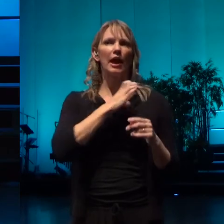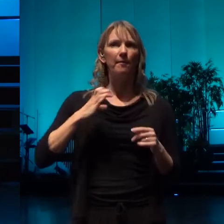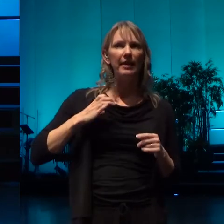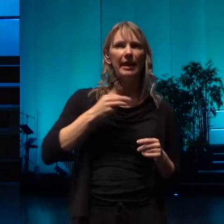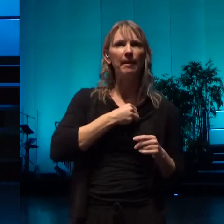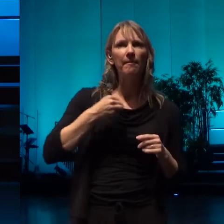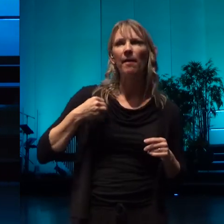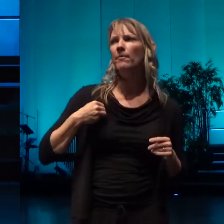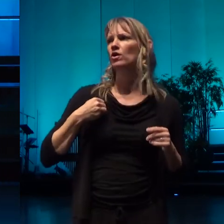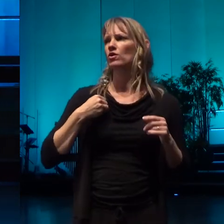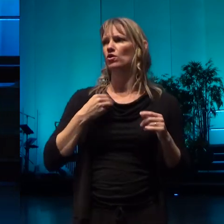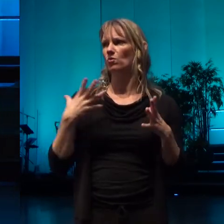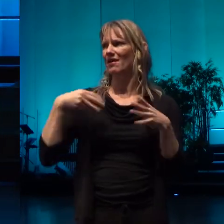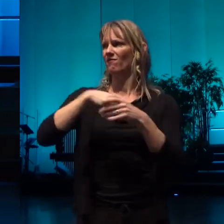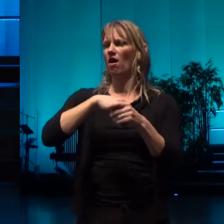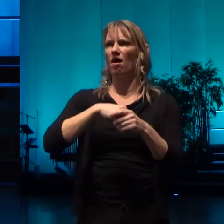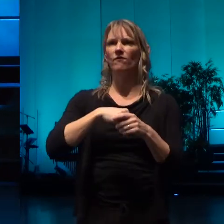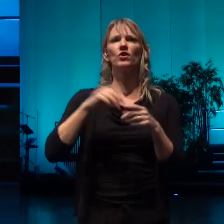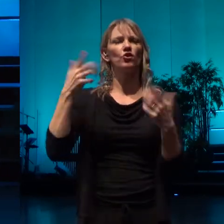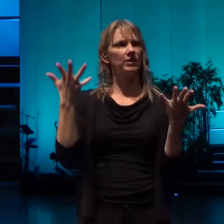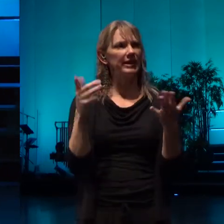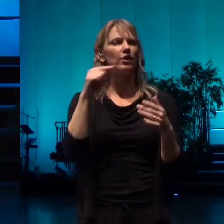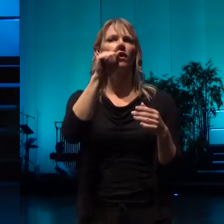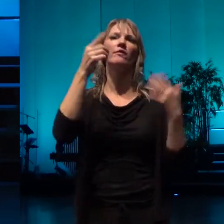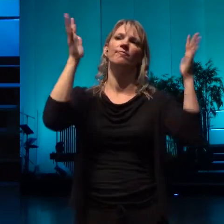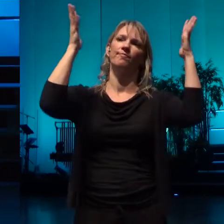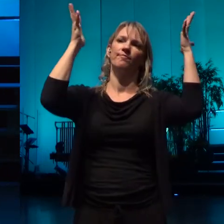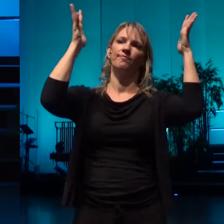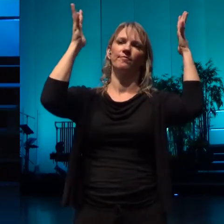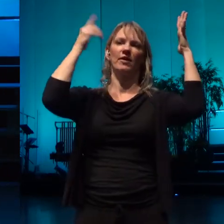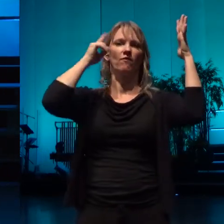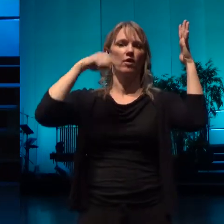member? Yeah, you're around here. Great. Let's hear it for them.